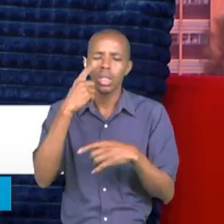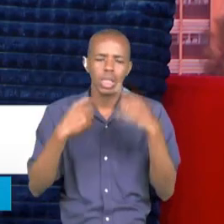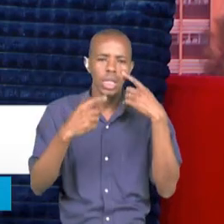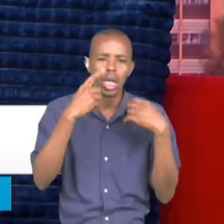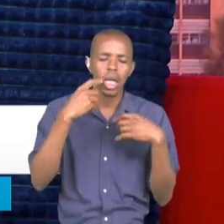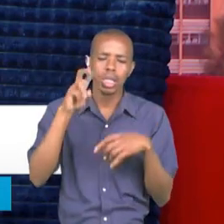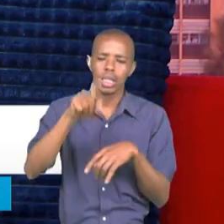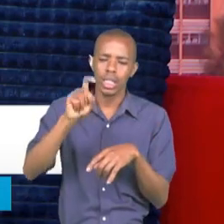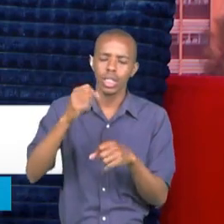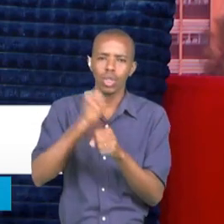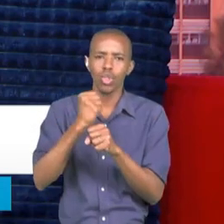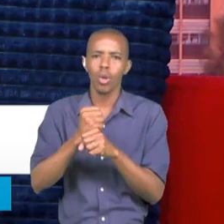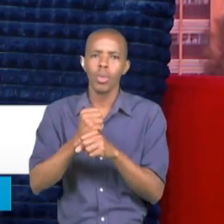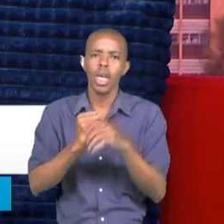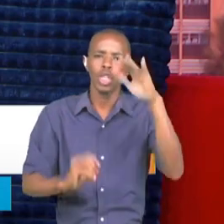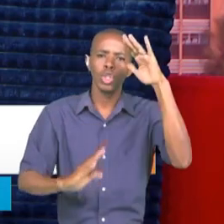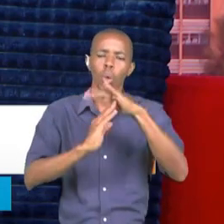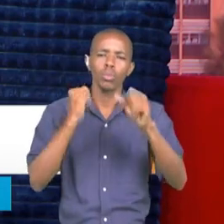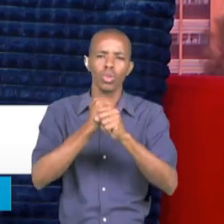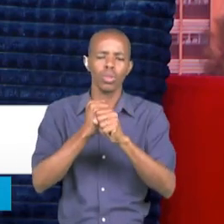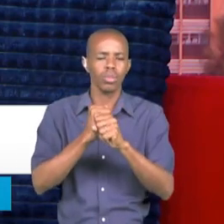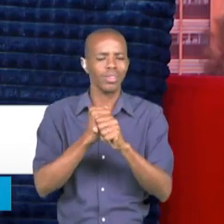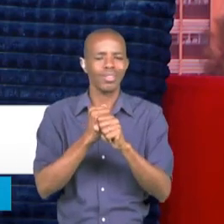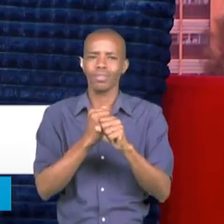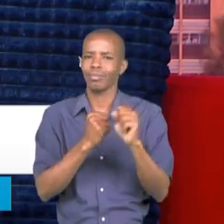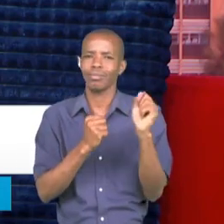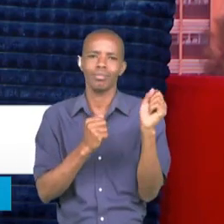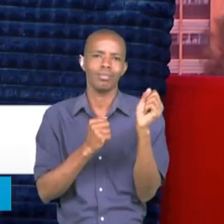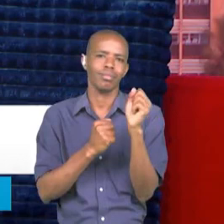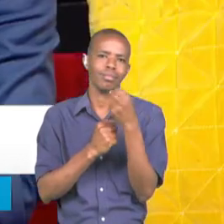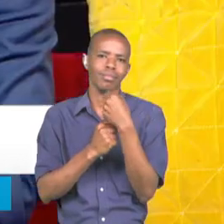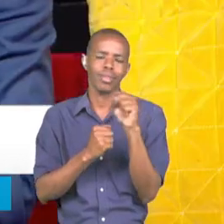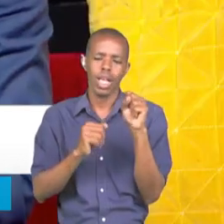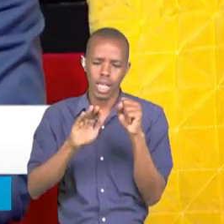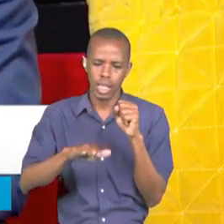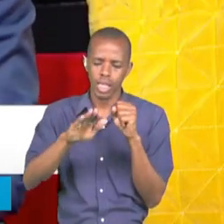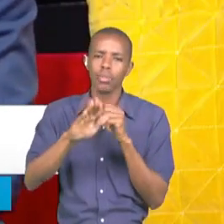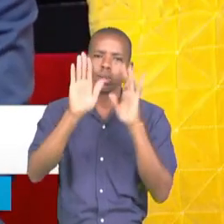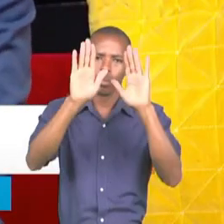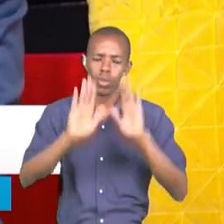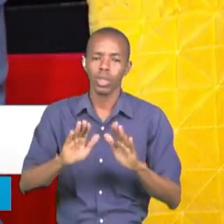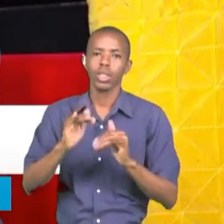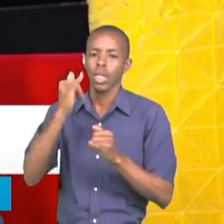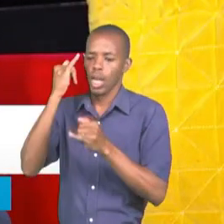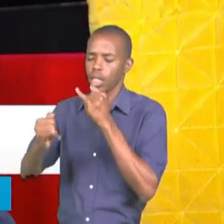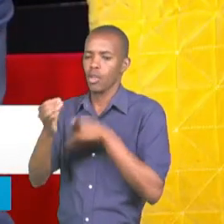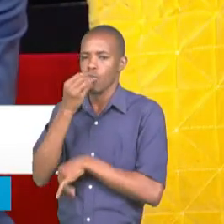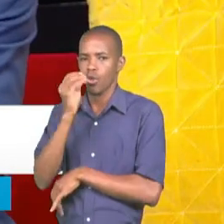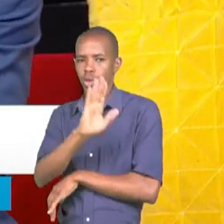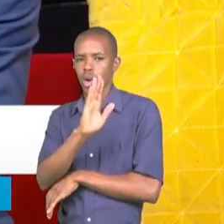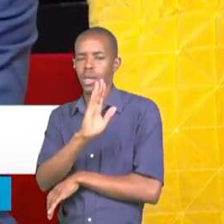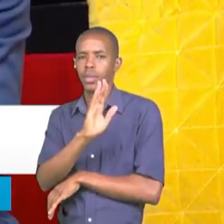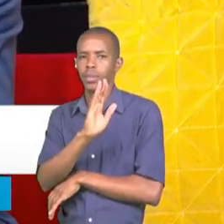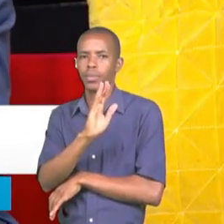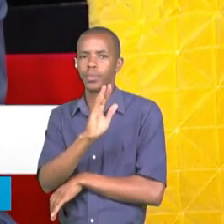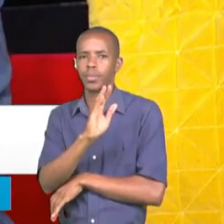office job, it's... almost next to impossible. Baby steps. Okay. Now, finally, your food, your package,